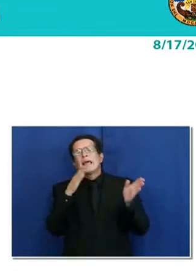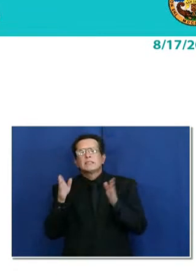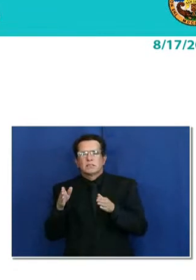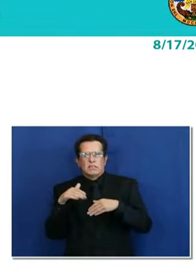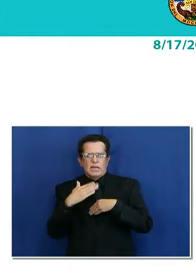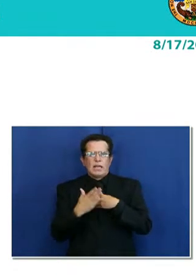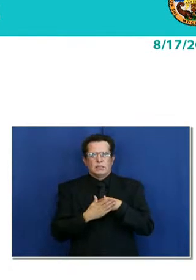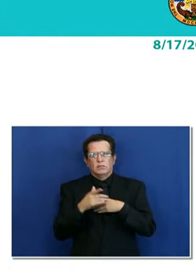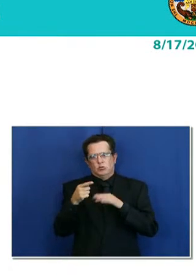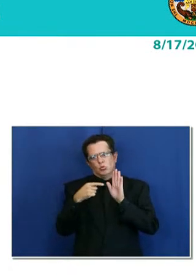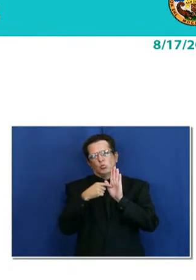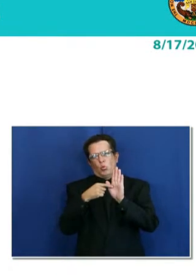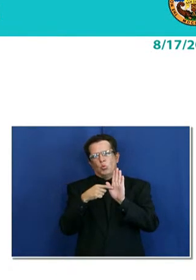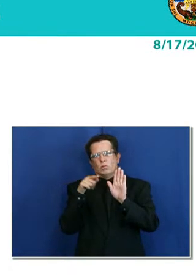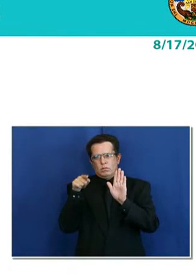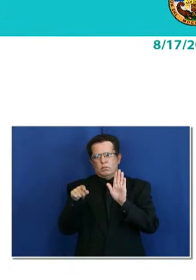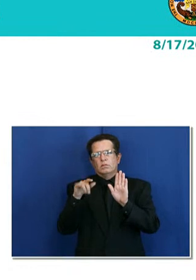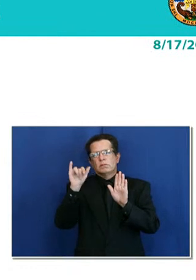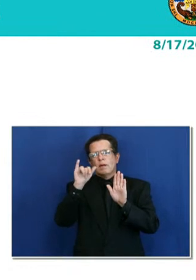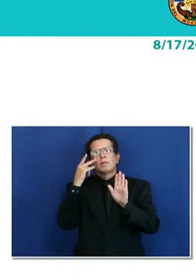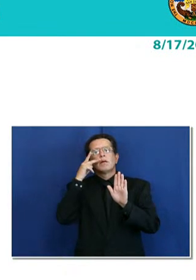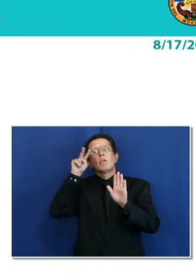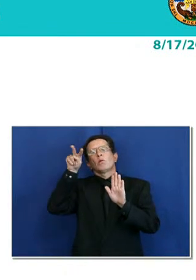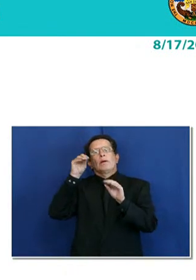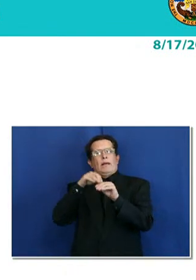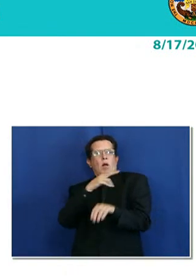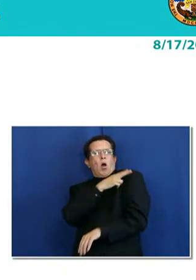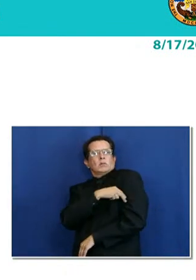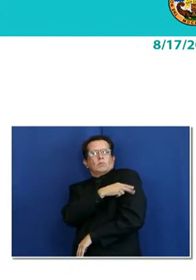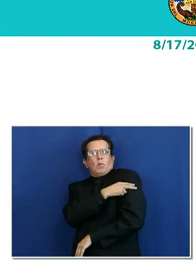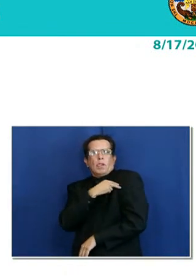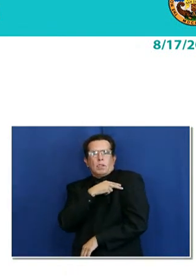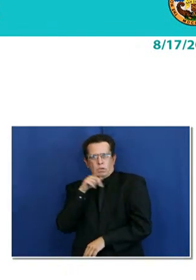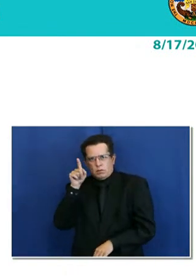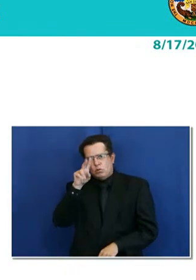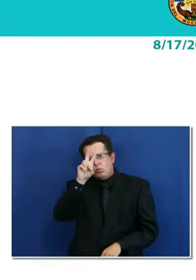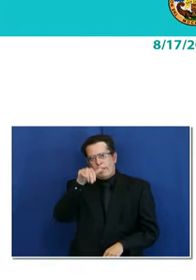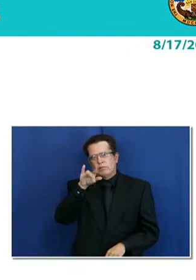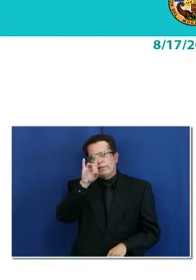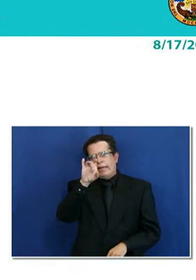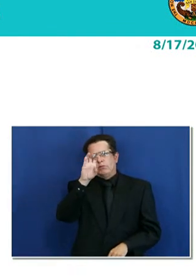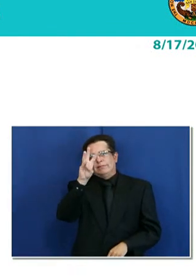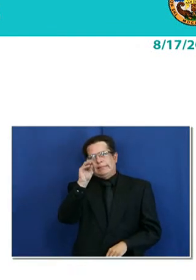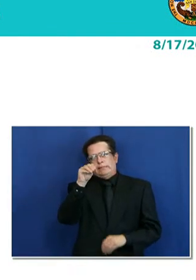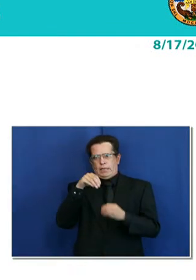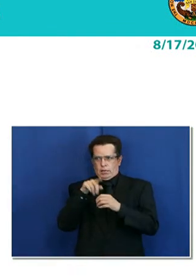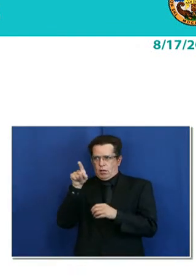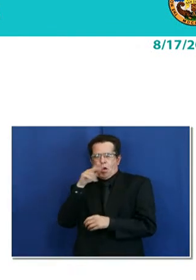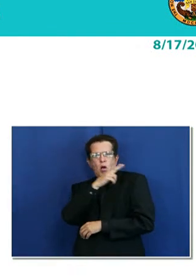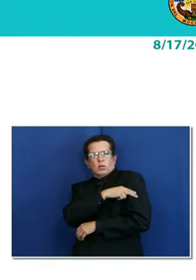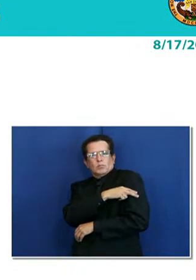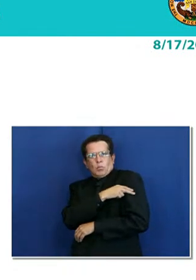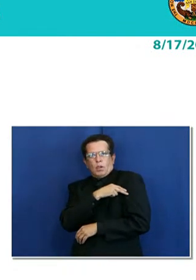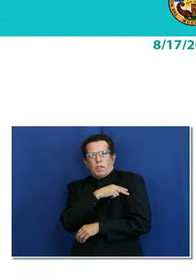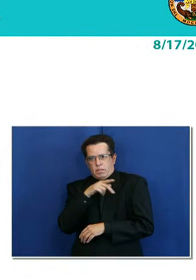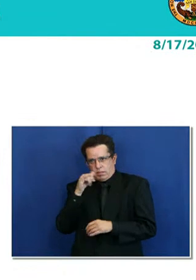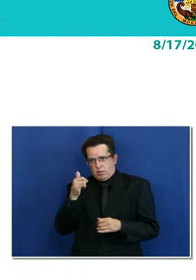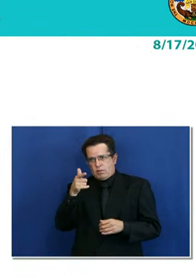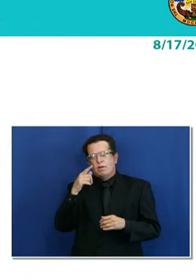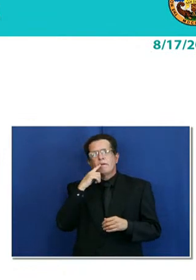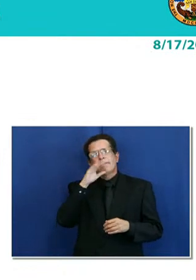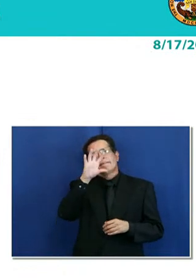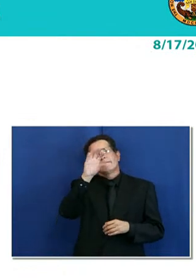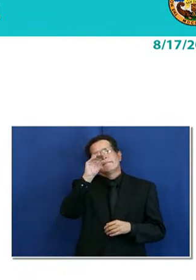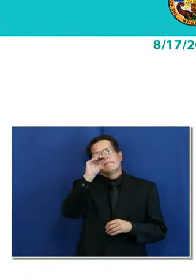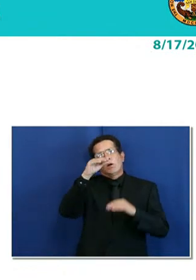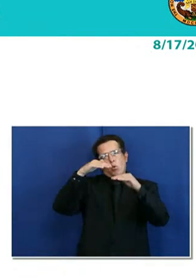it relates to hospitalizations, of the 2,868 hospitalizations, individuals 50 years